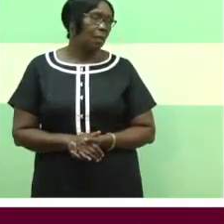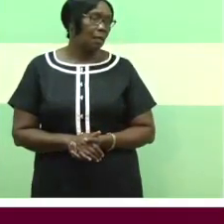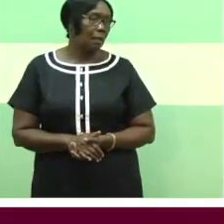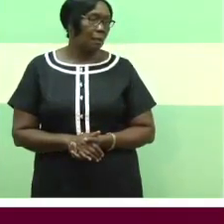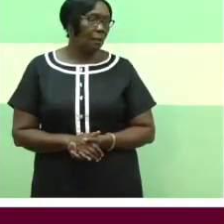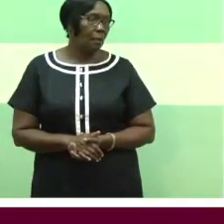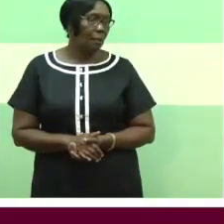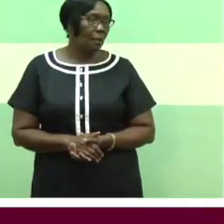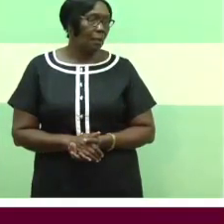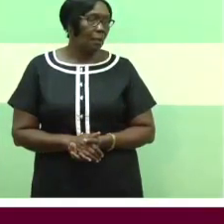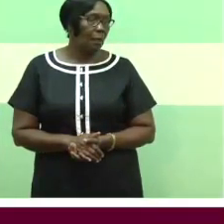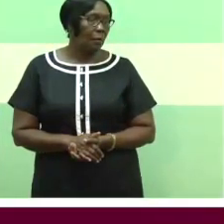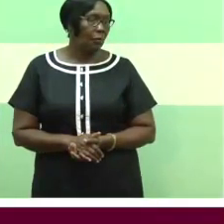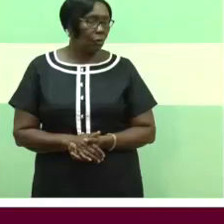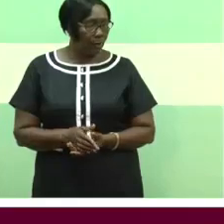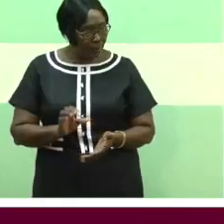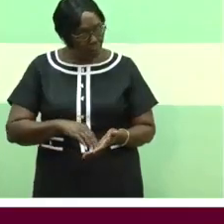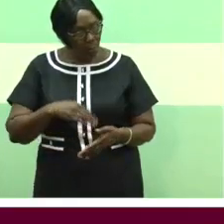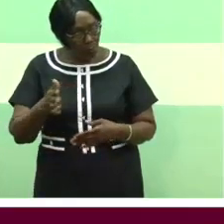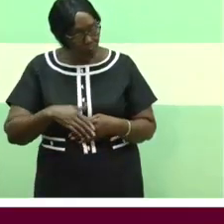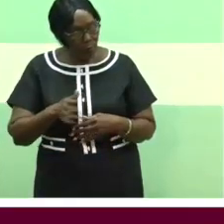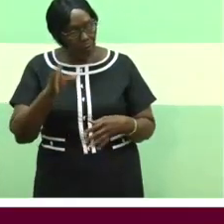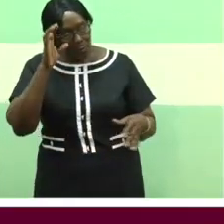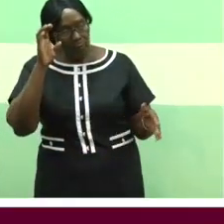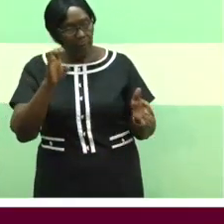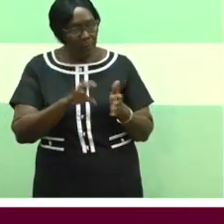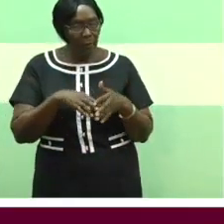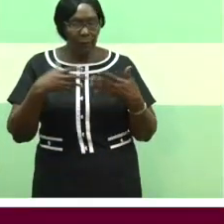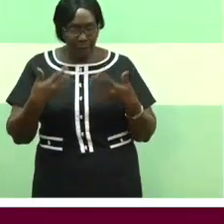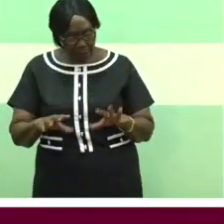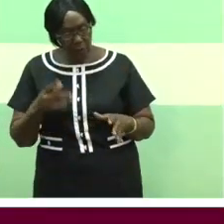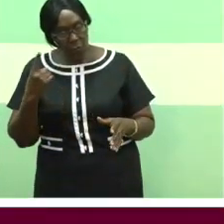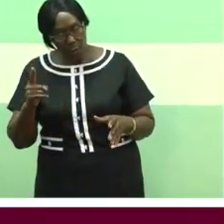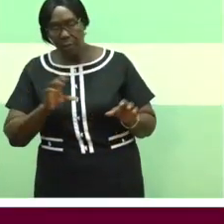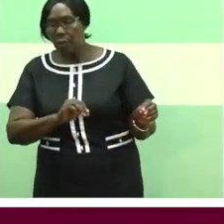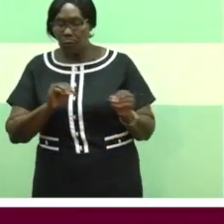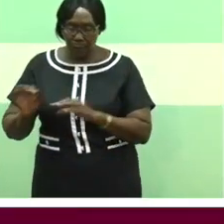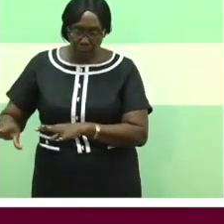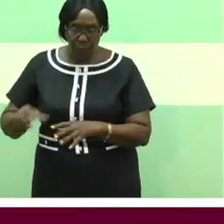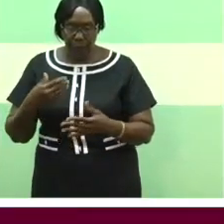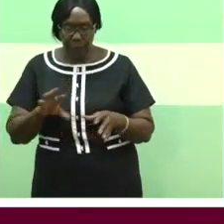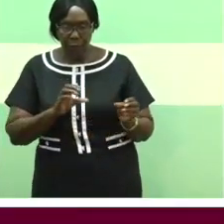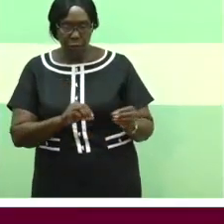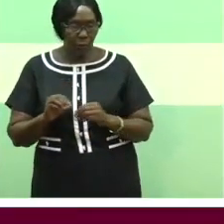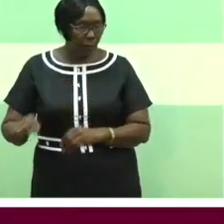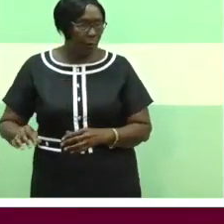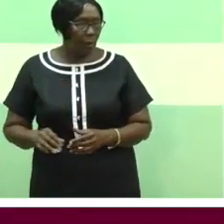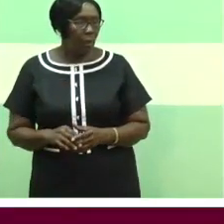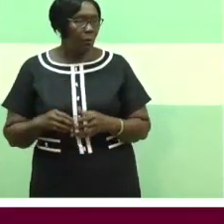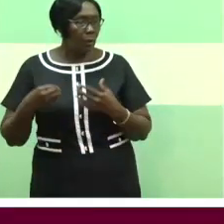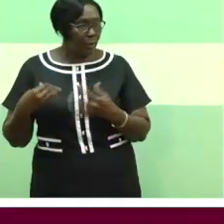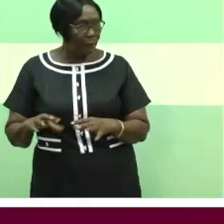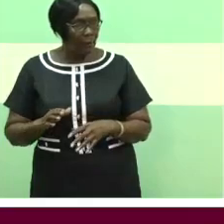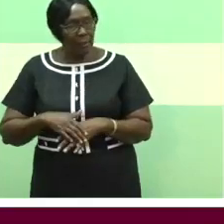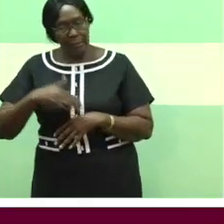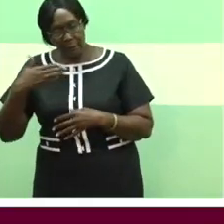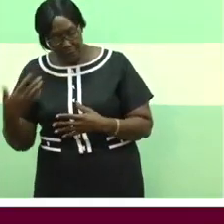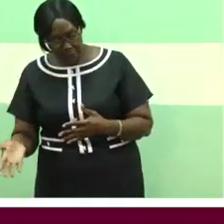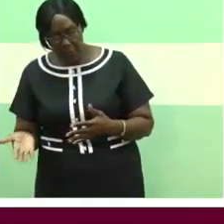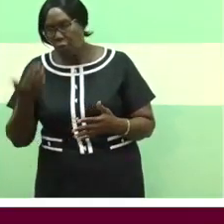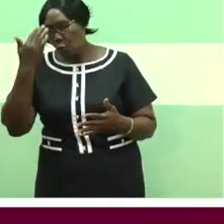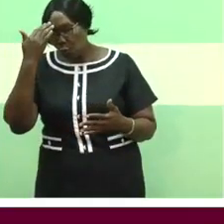For this here, you can also remove the pictures. So as soon as you have finished, you can remove it. And when everything is all